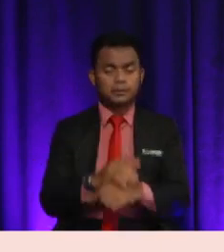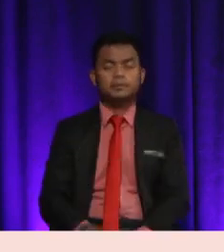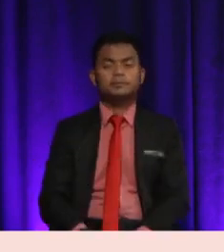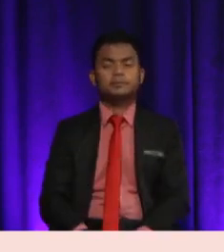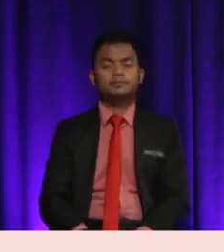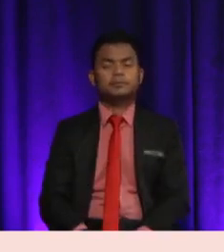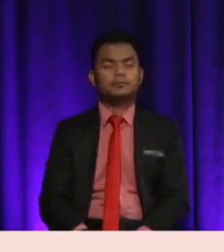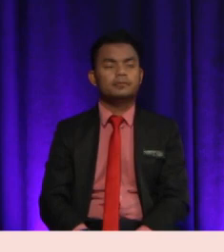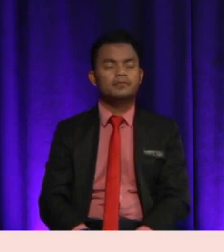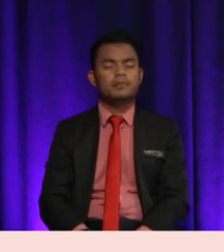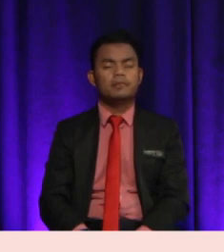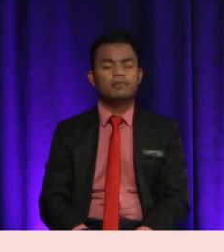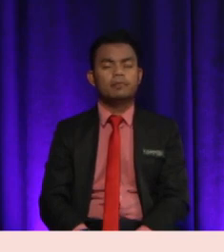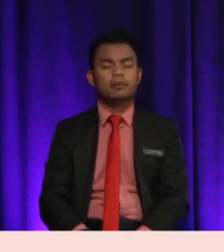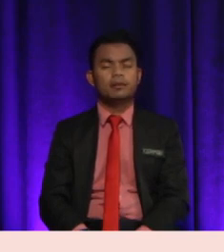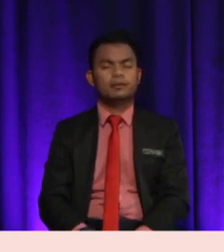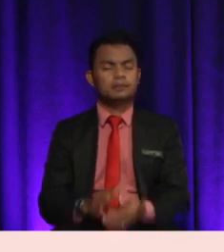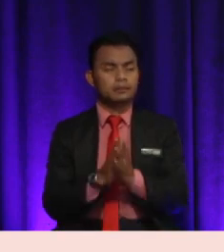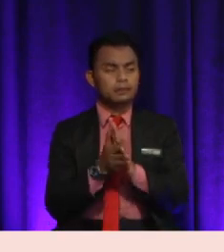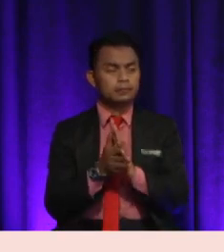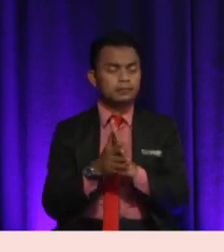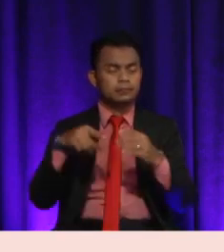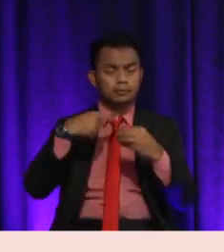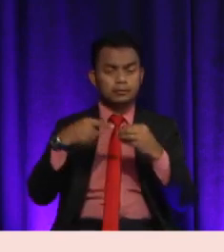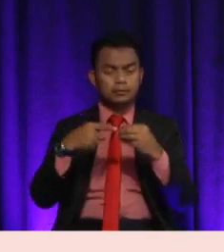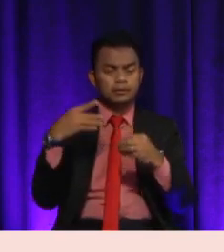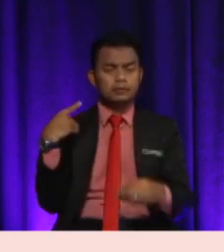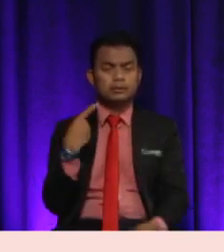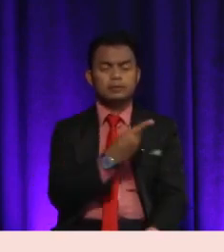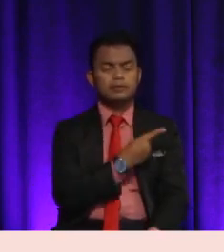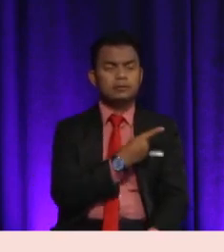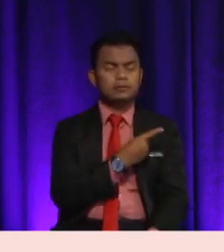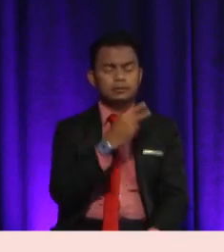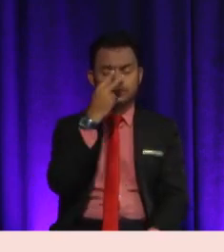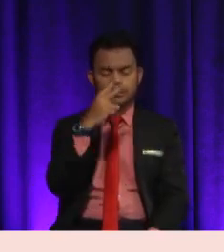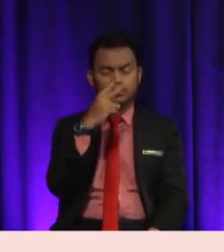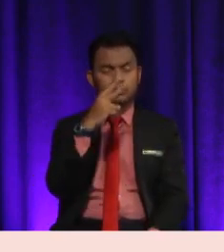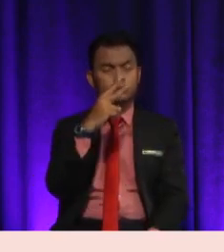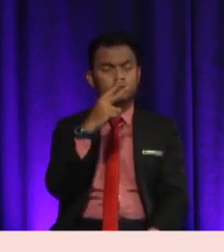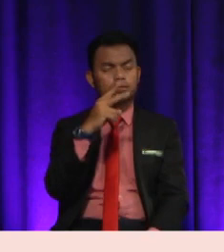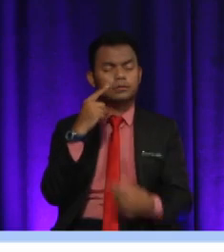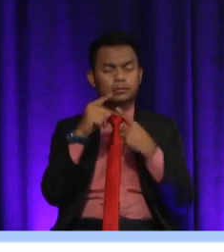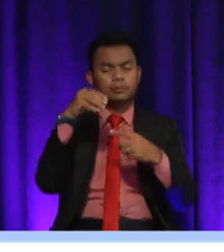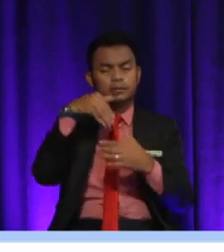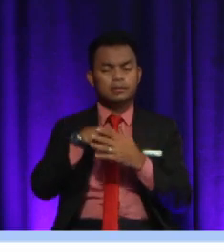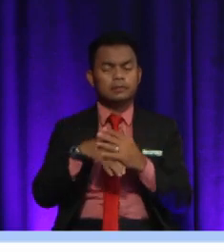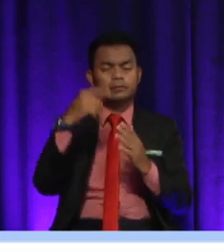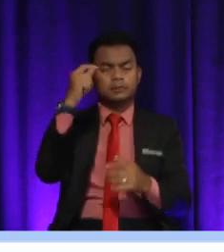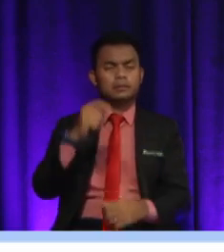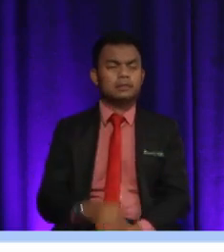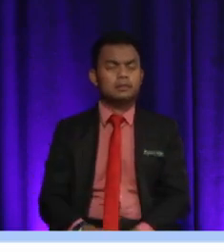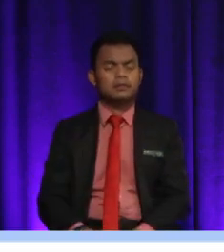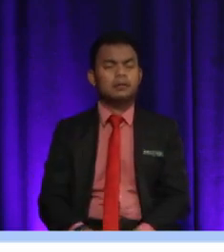had killed them. So if we look at the answer in the text, ghosts of American soldiers, so